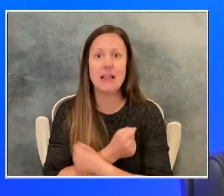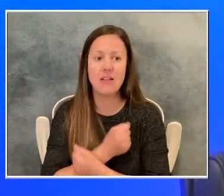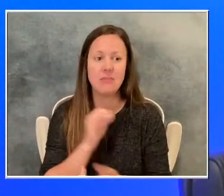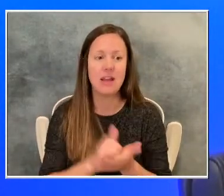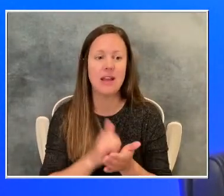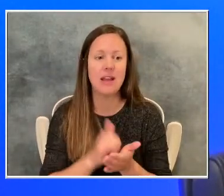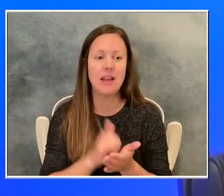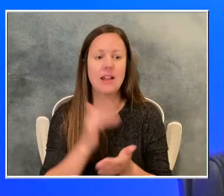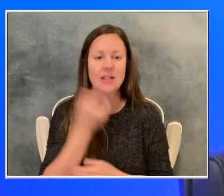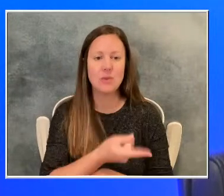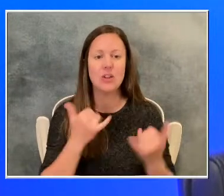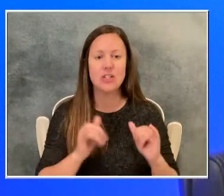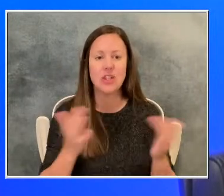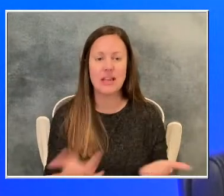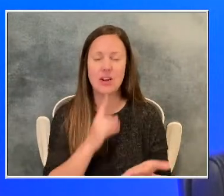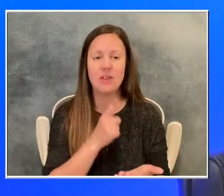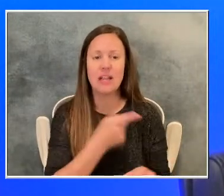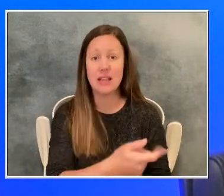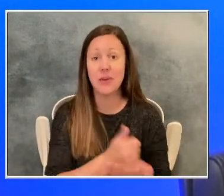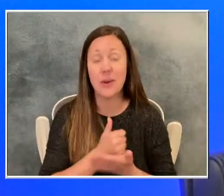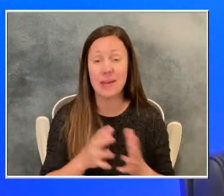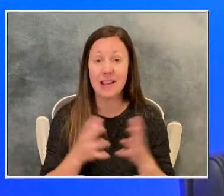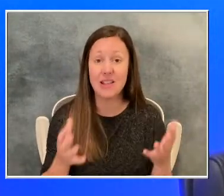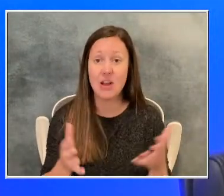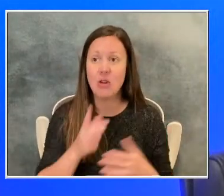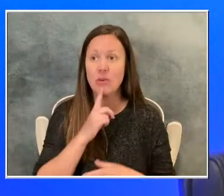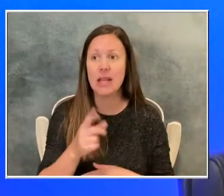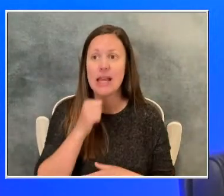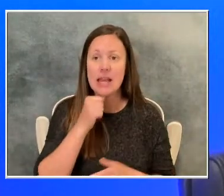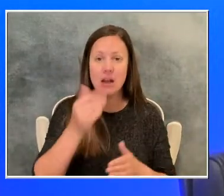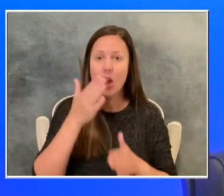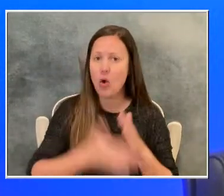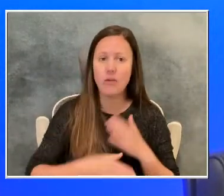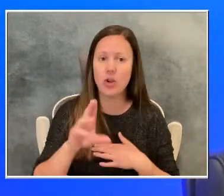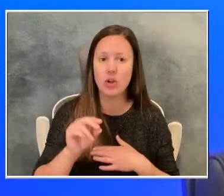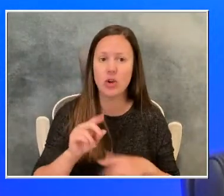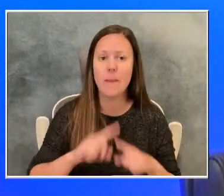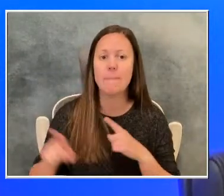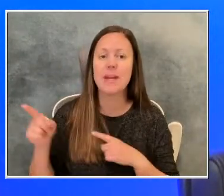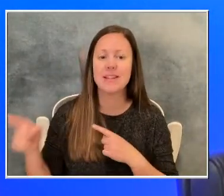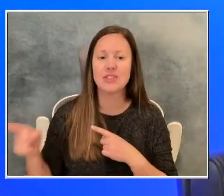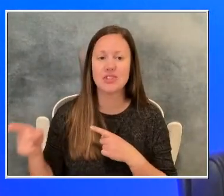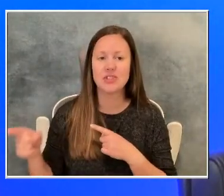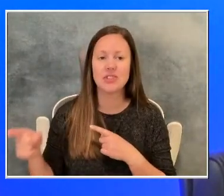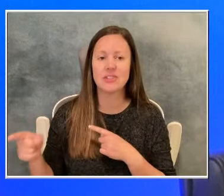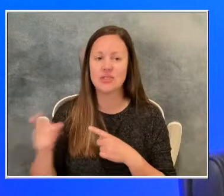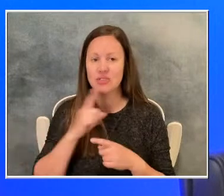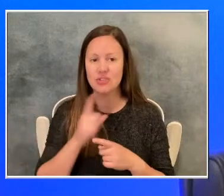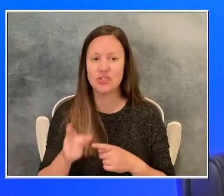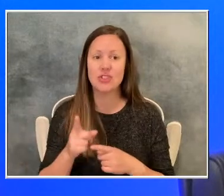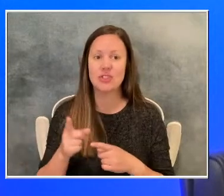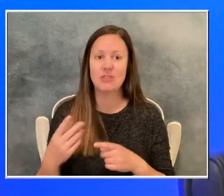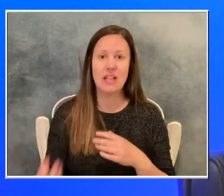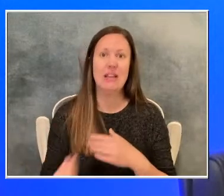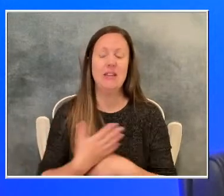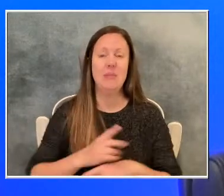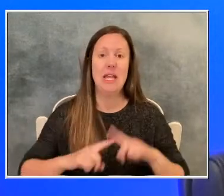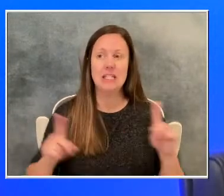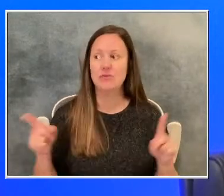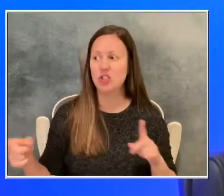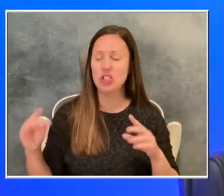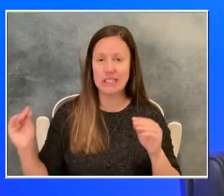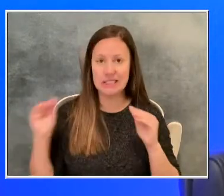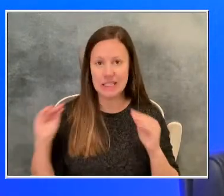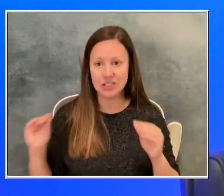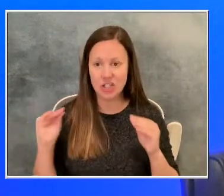helping. And even though it isn't over, she's really made a difference. She's teaching me life